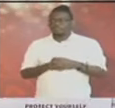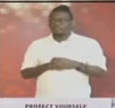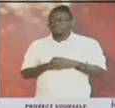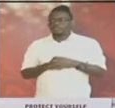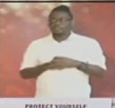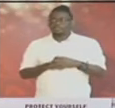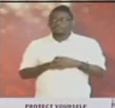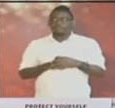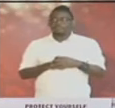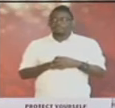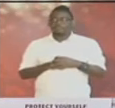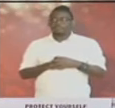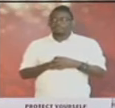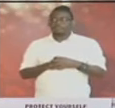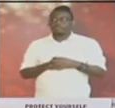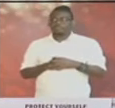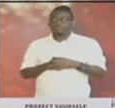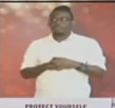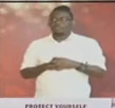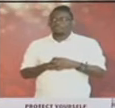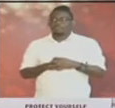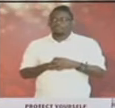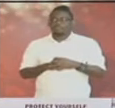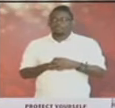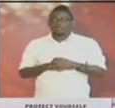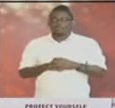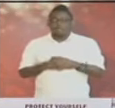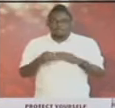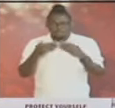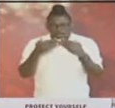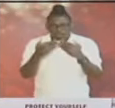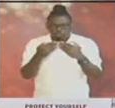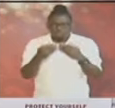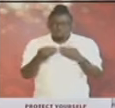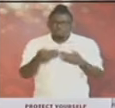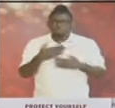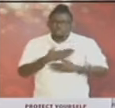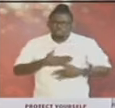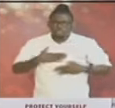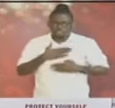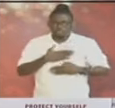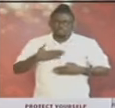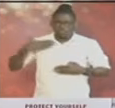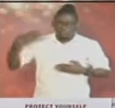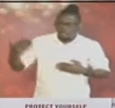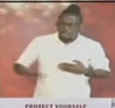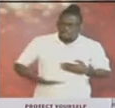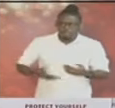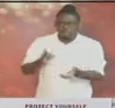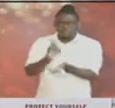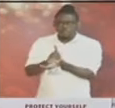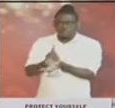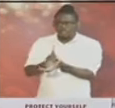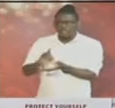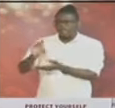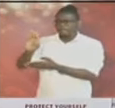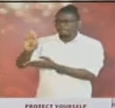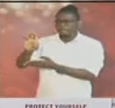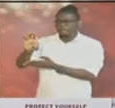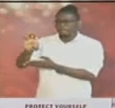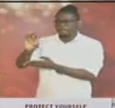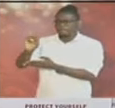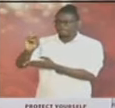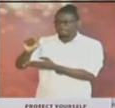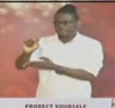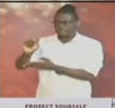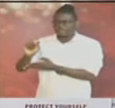Thank you very much, Mr. Siram Singh. And it's a pleasure to welcome back Dr. Best to the program, and she will continue